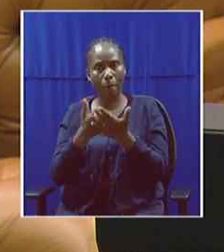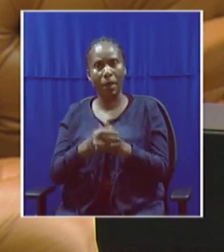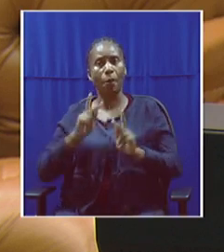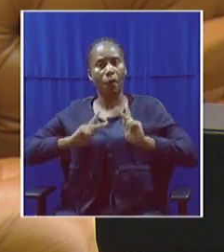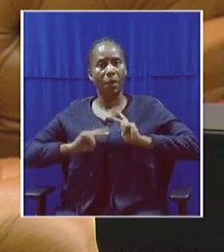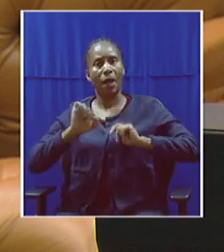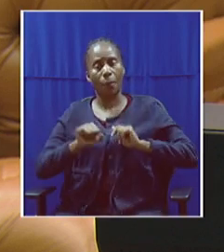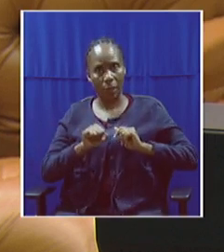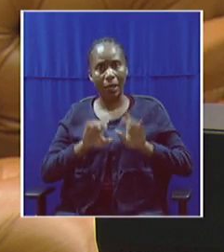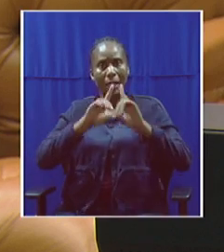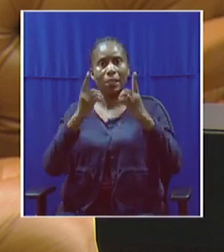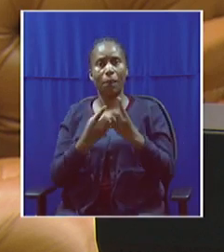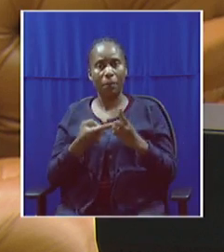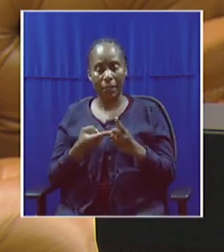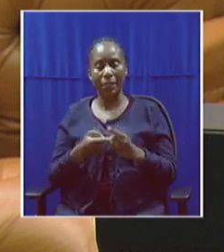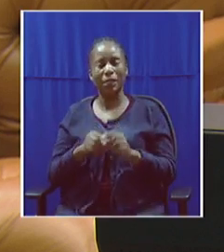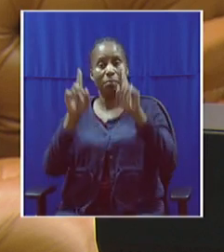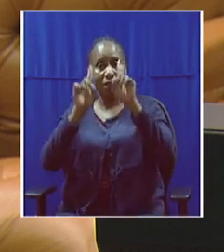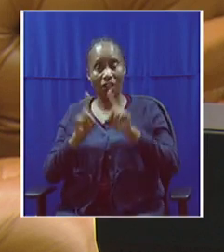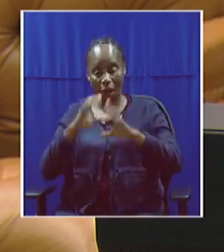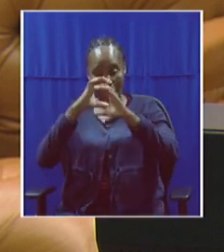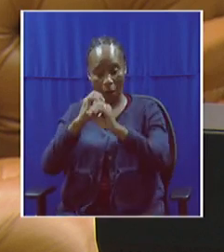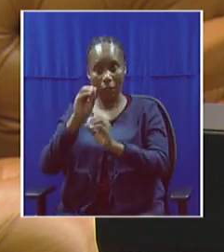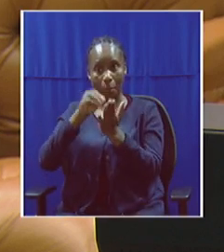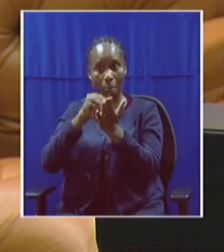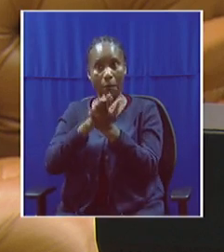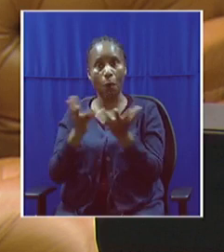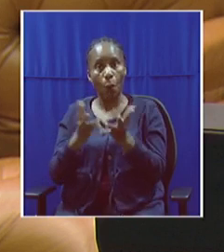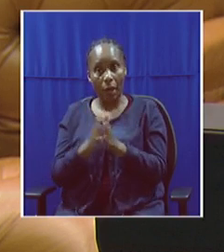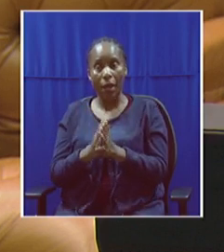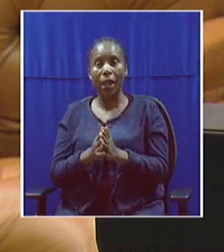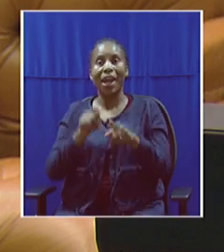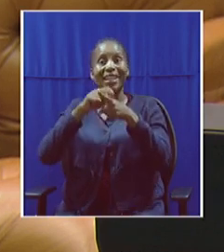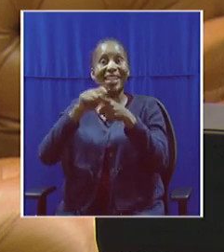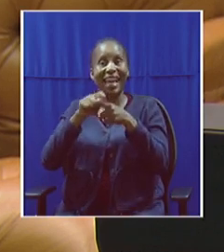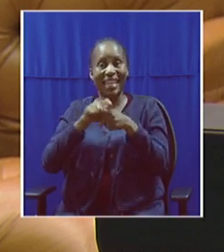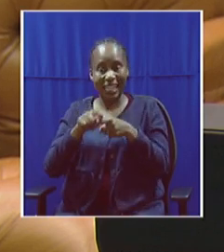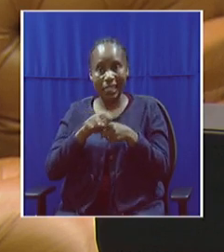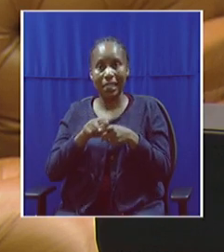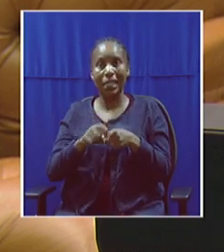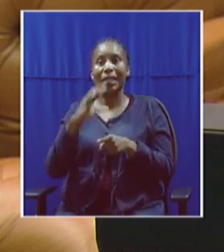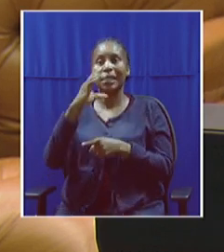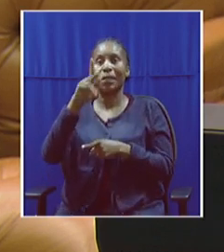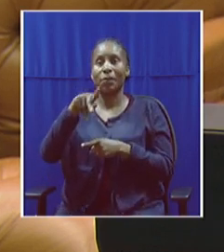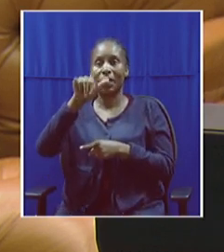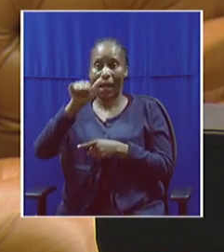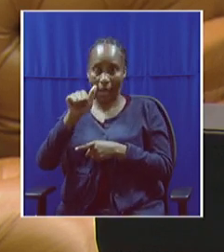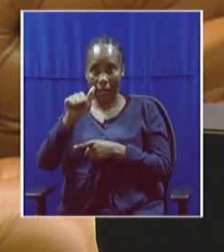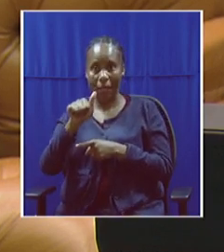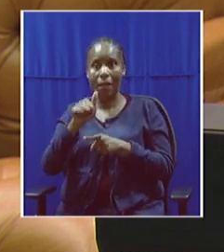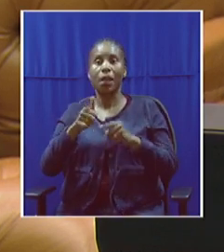therefore places special focus on the training of Executives of the CPAs in good corporate